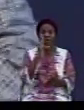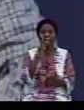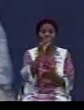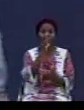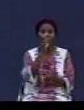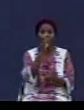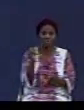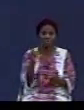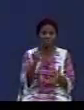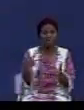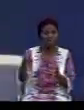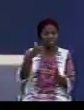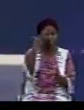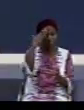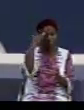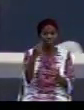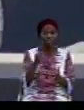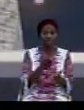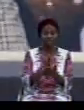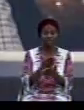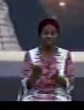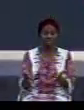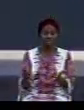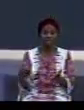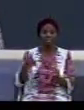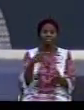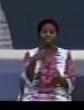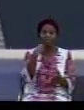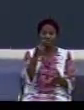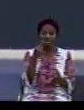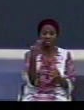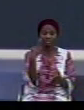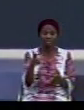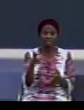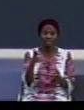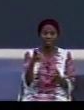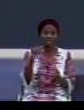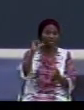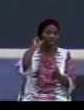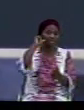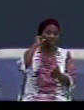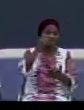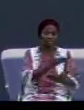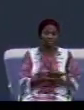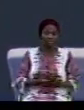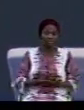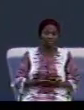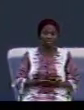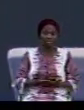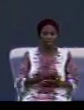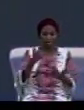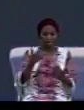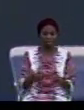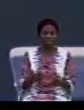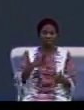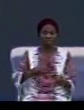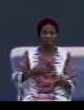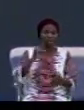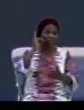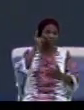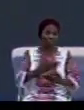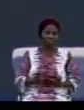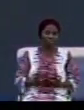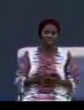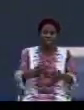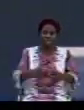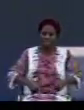thing. They'll tell their daughters, now, my daughter, leave a respectable life,